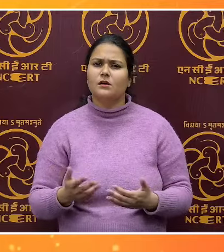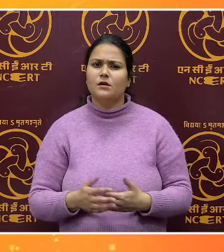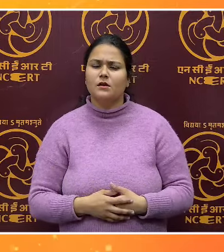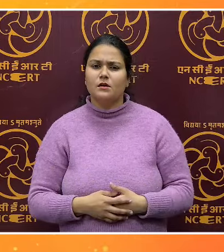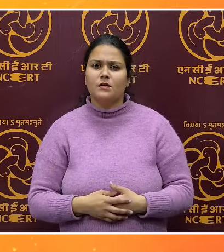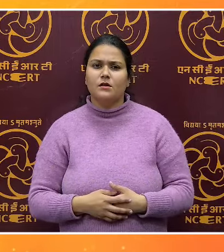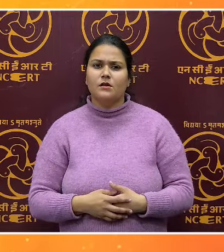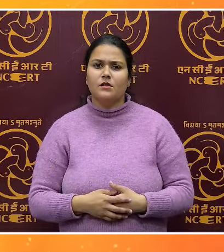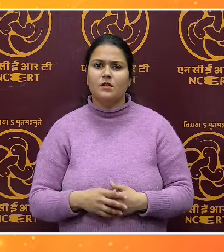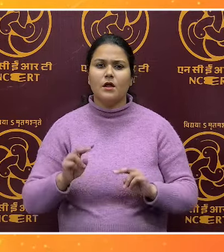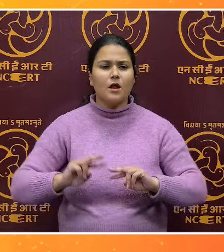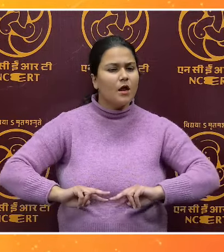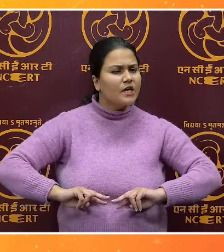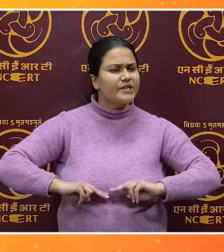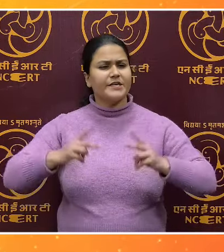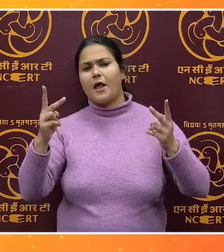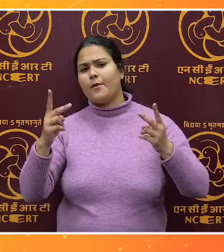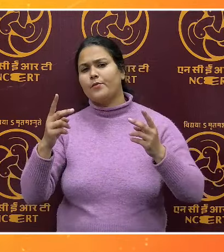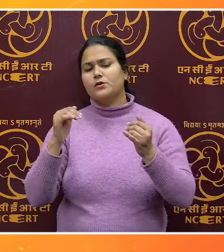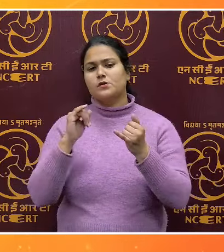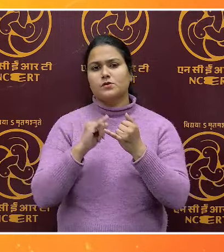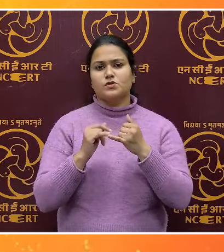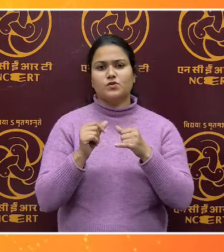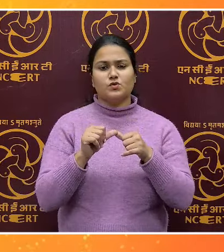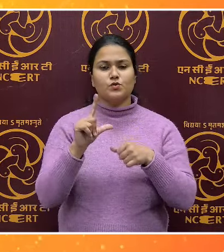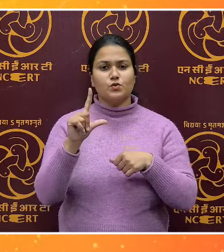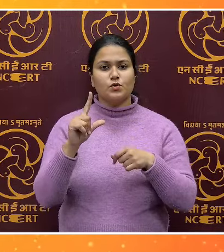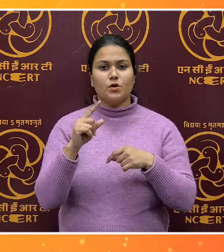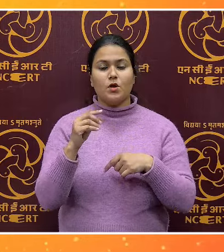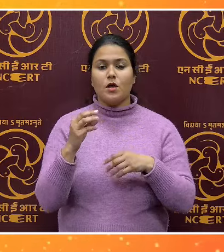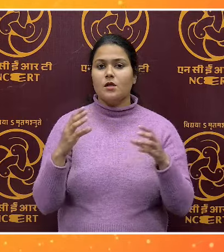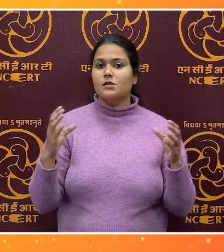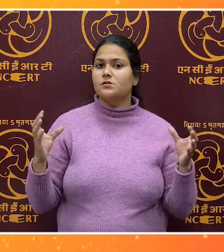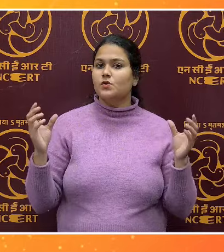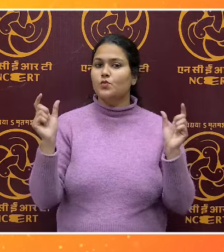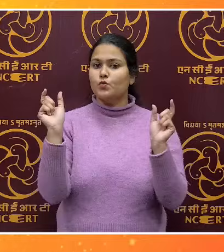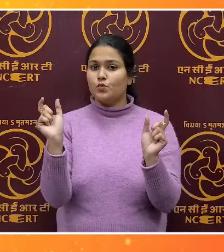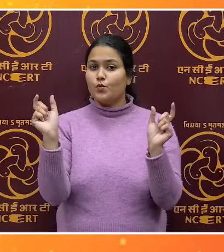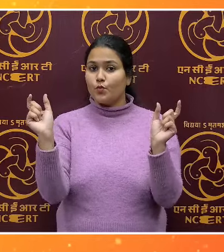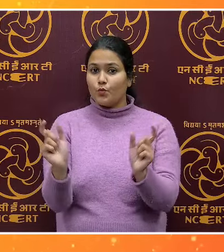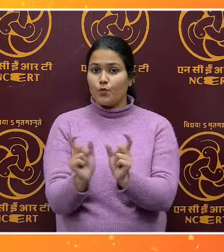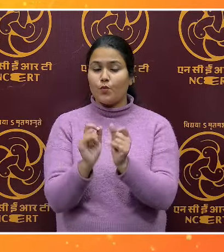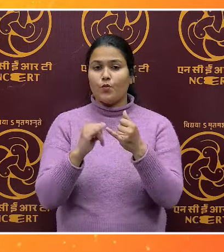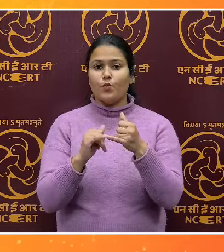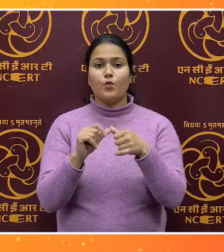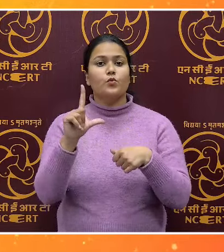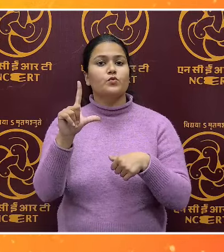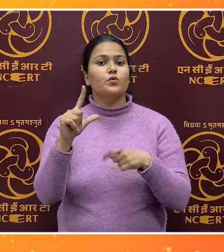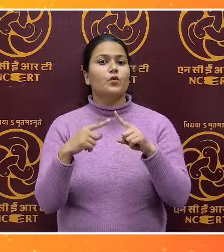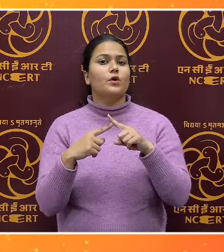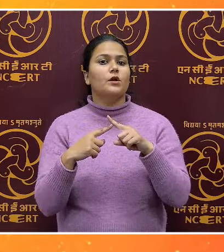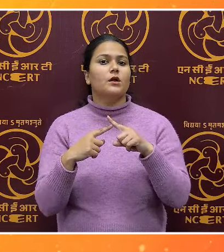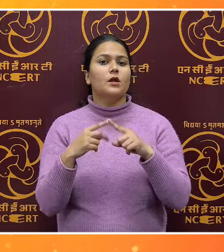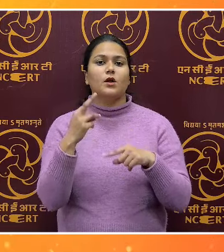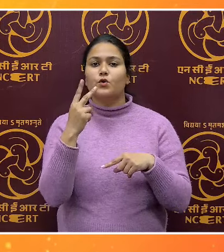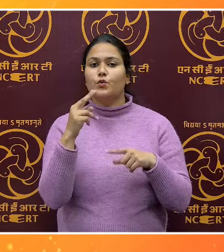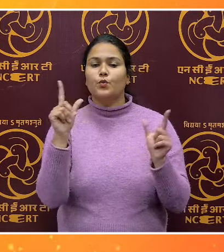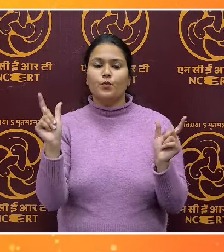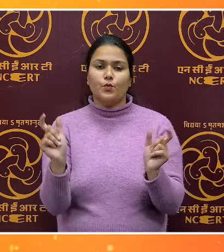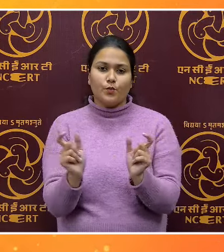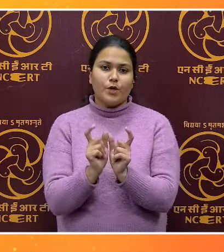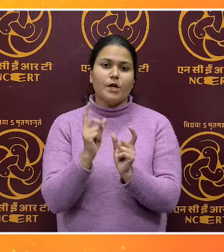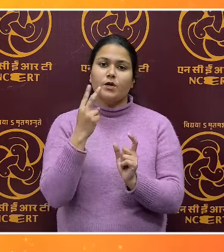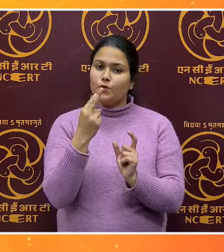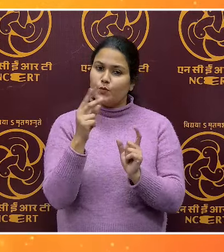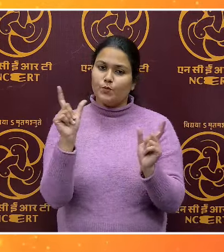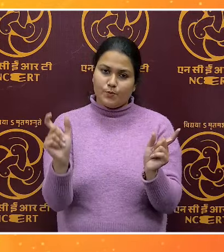Generally, double salts contain a combination of two salts. When we talk about double salt, that having combination of kind of